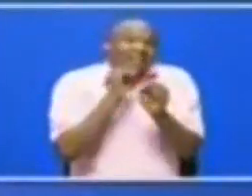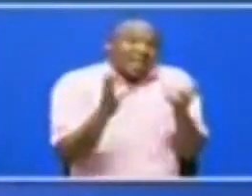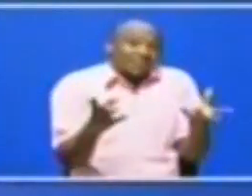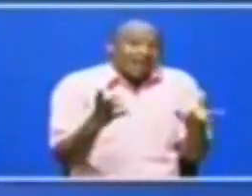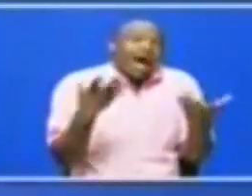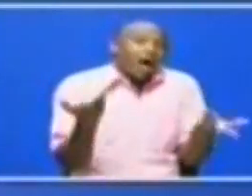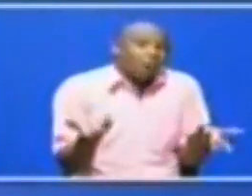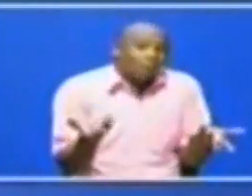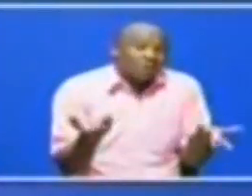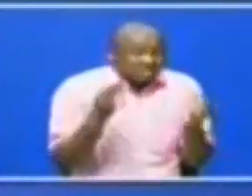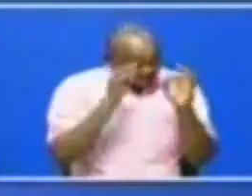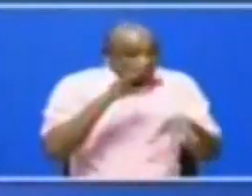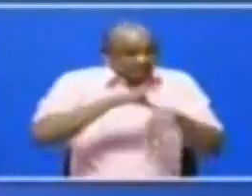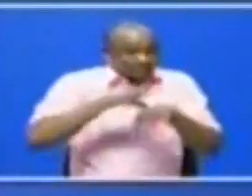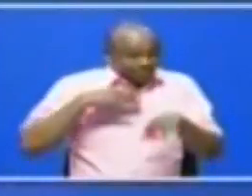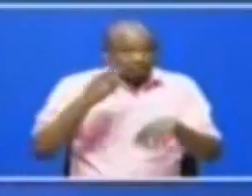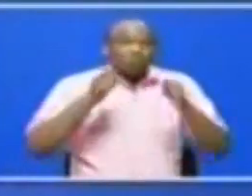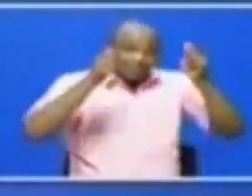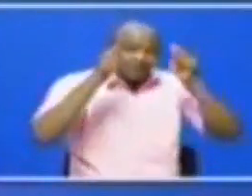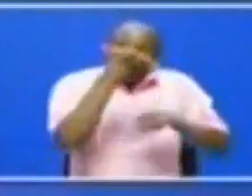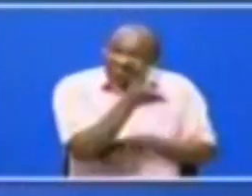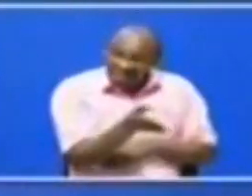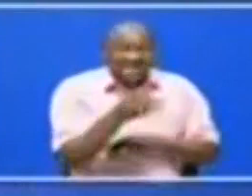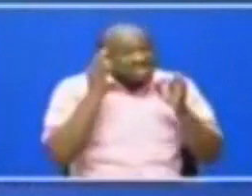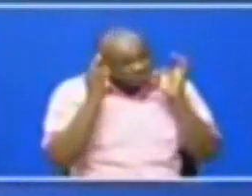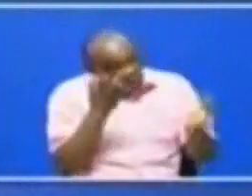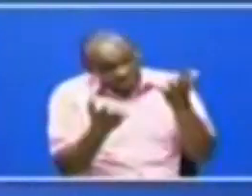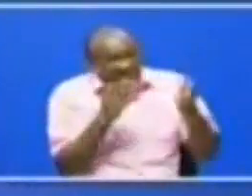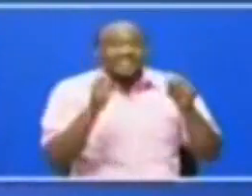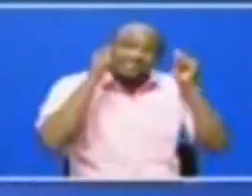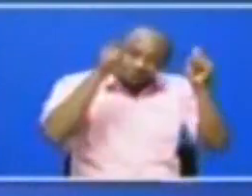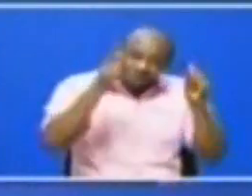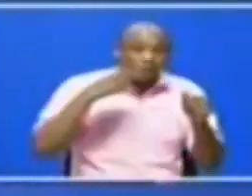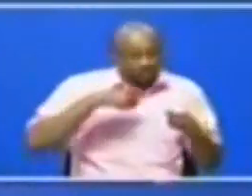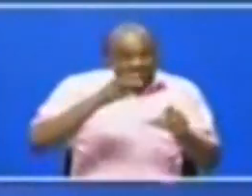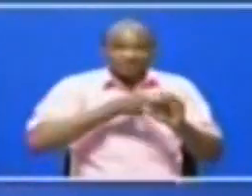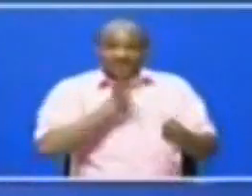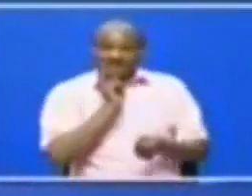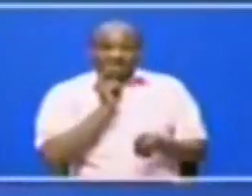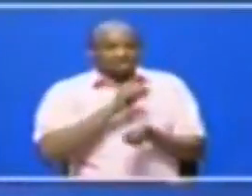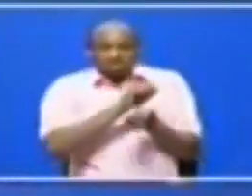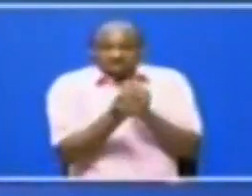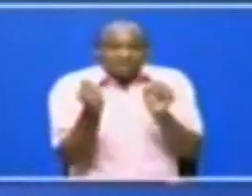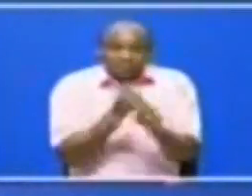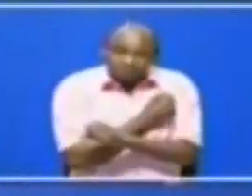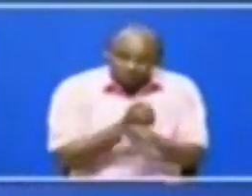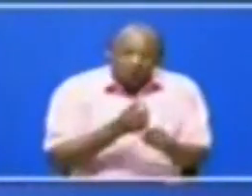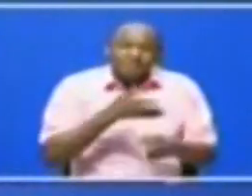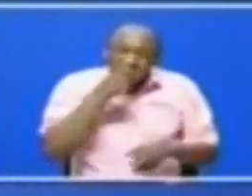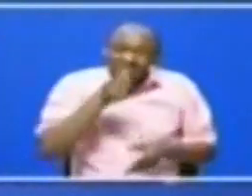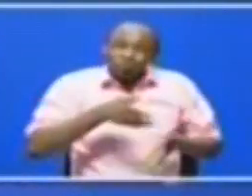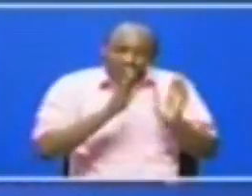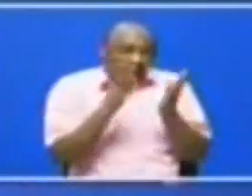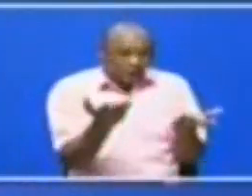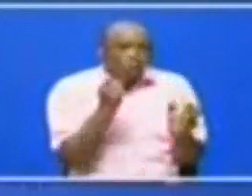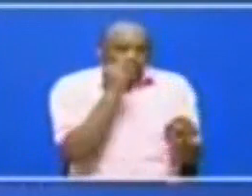push it. And even if you get people to demonstrate, even if they resign of their own volition, how are you going to replace them? The best strategy is to